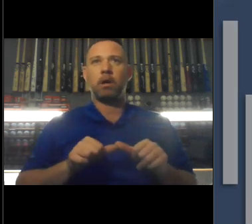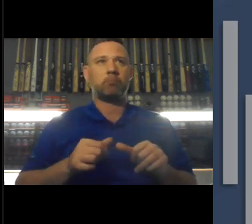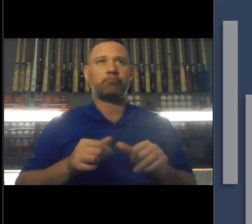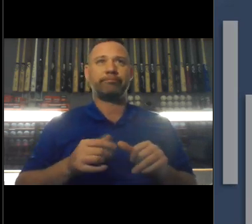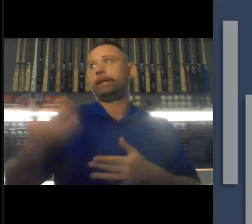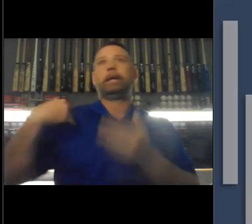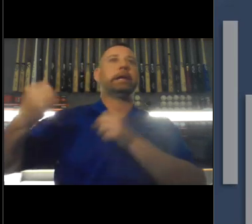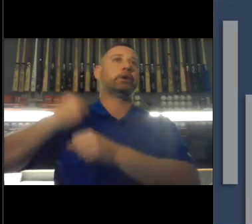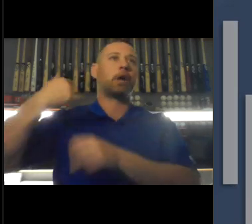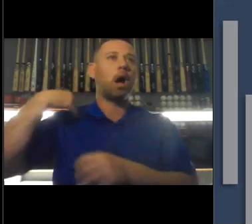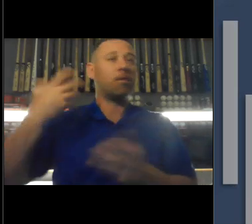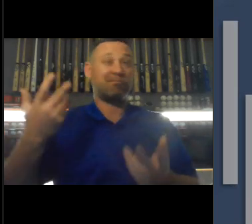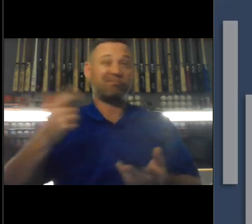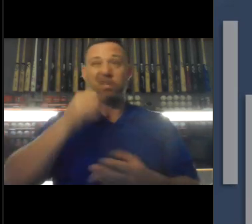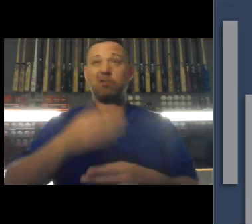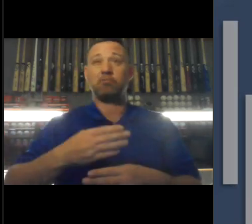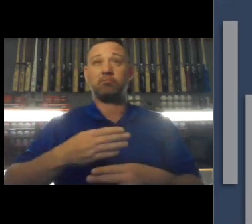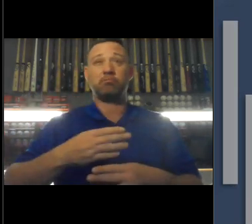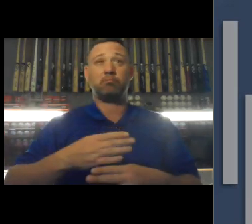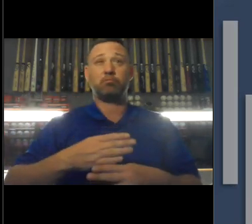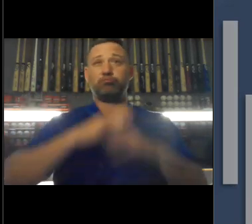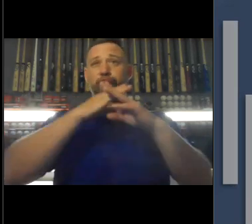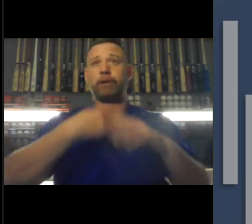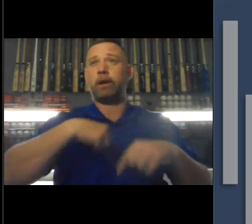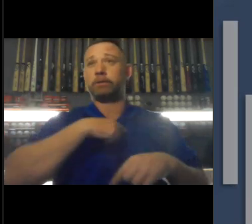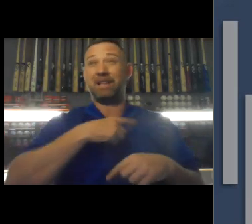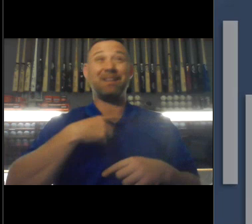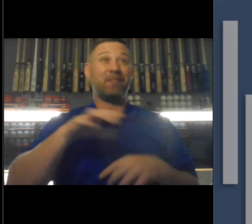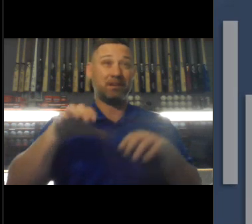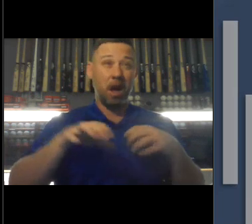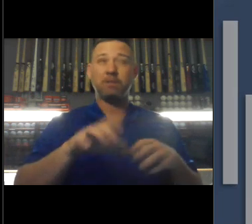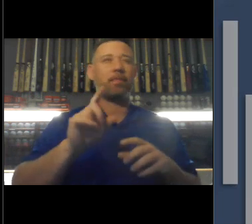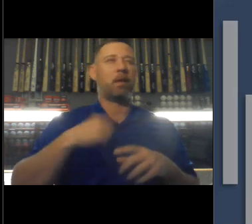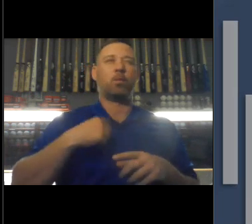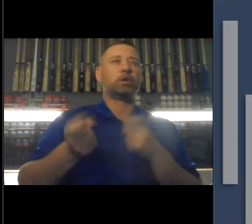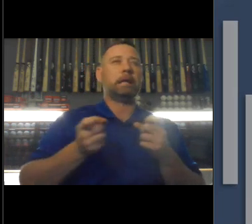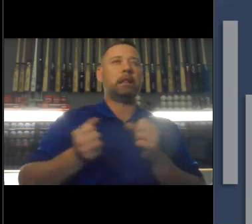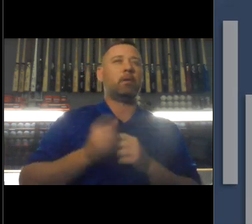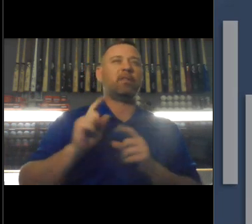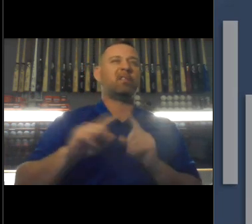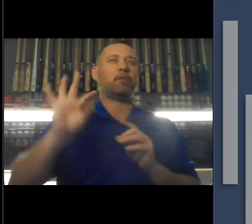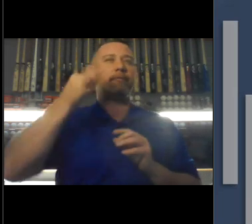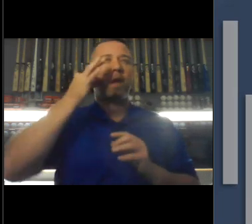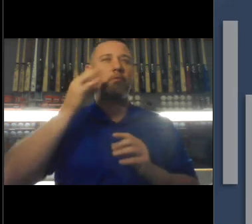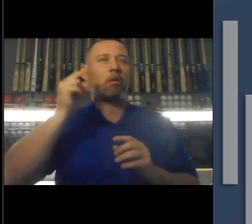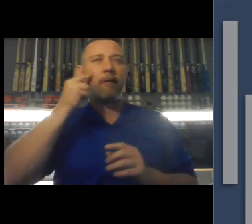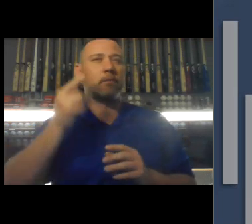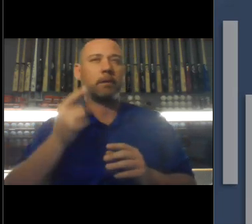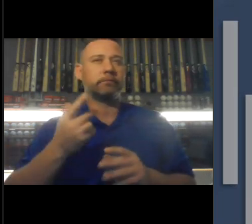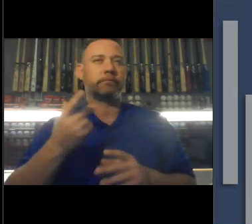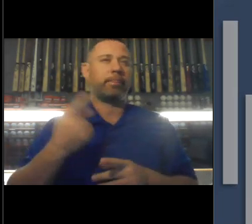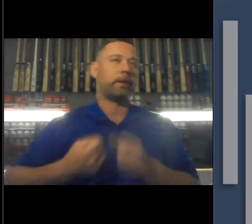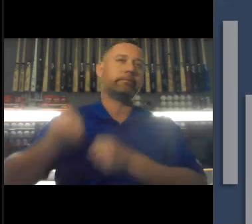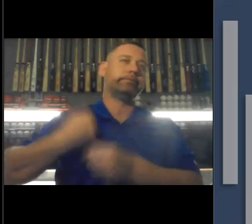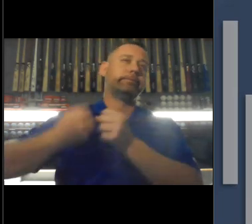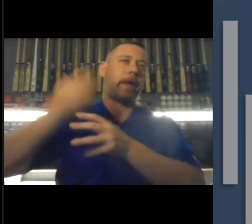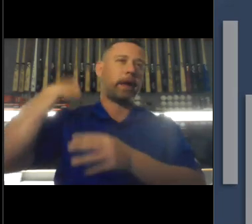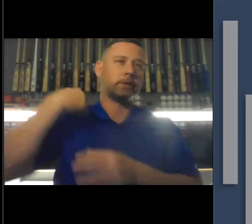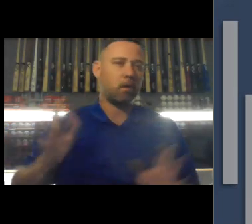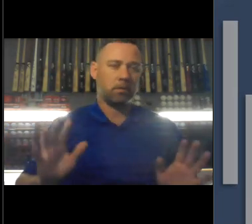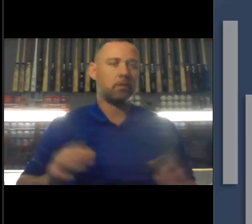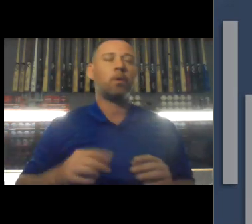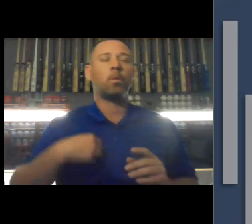if it does, I think we're dealing with a different federal government than we were decades ago, right? And so I think we just need